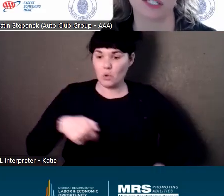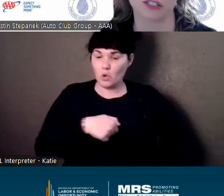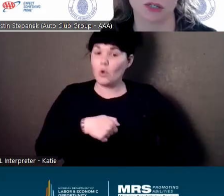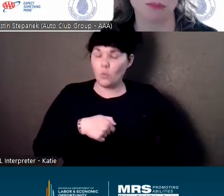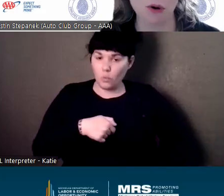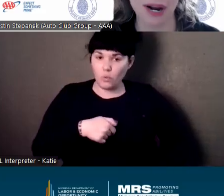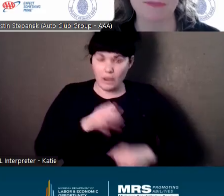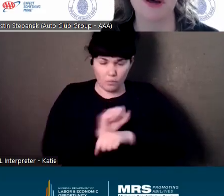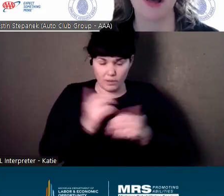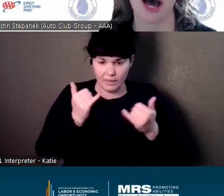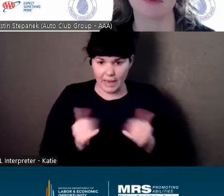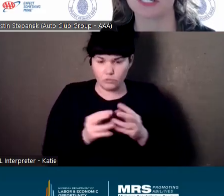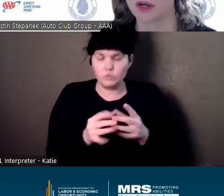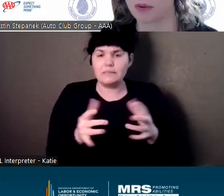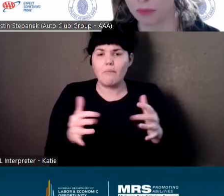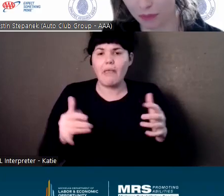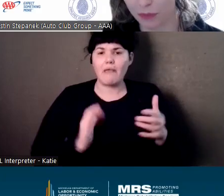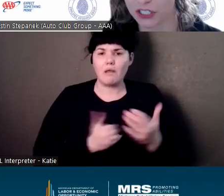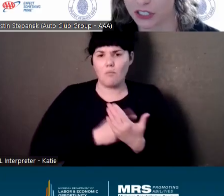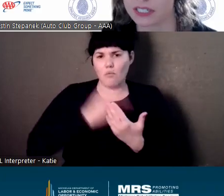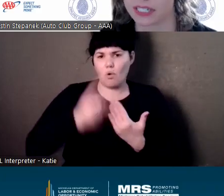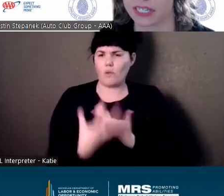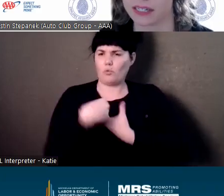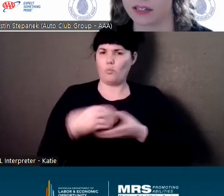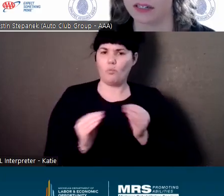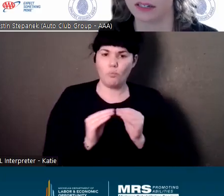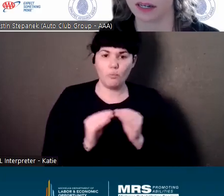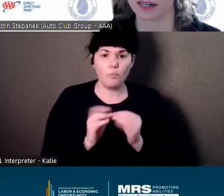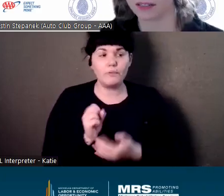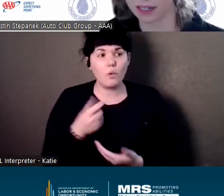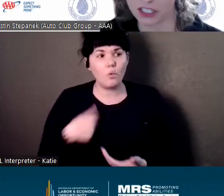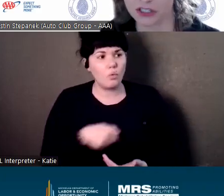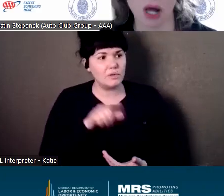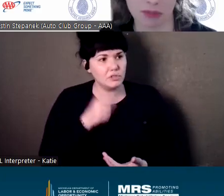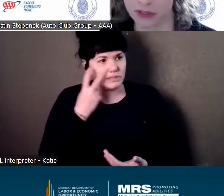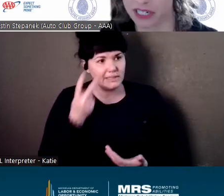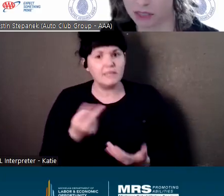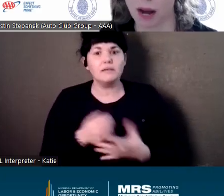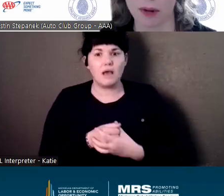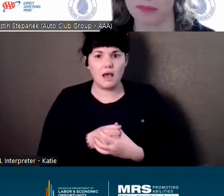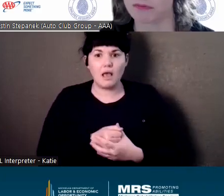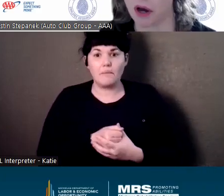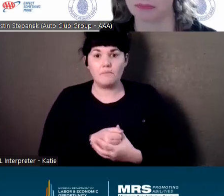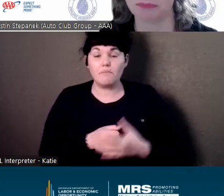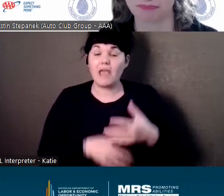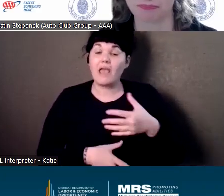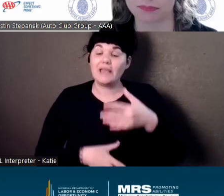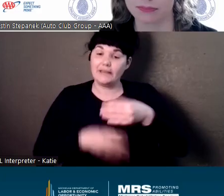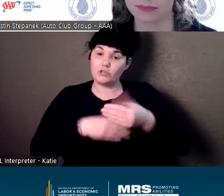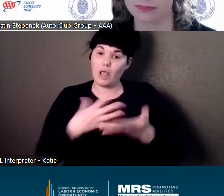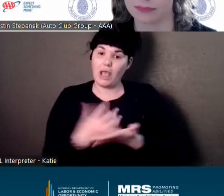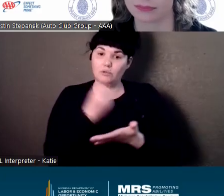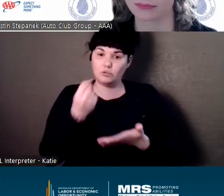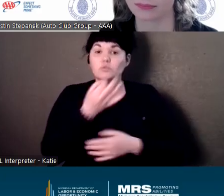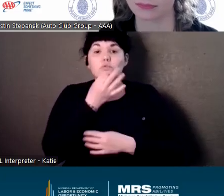our internship program. And so we should see additional opportunities pop up this fall.